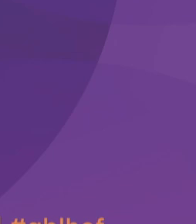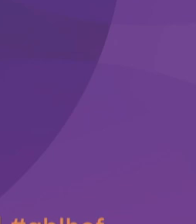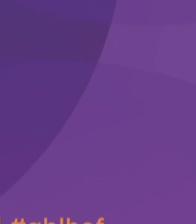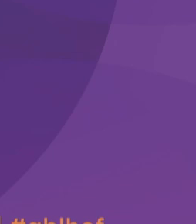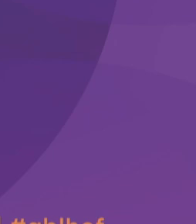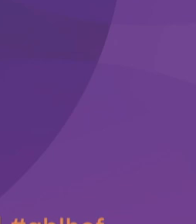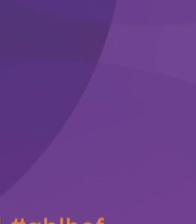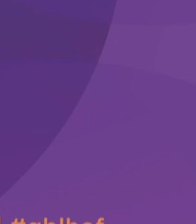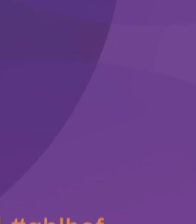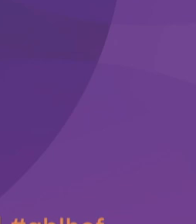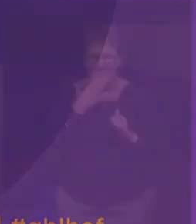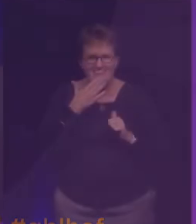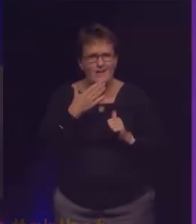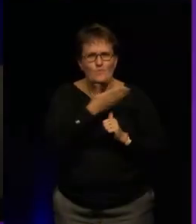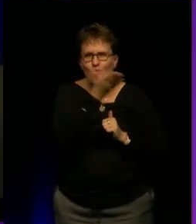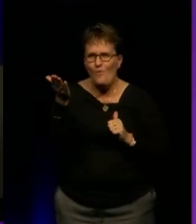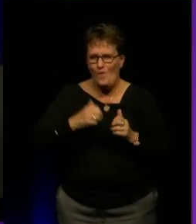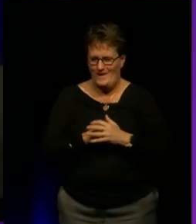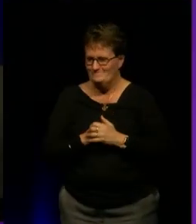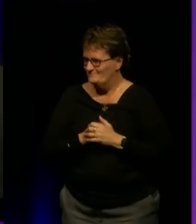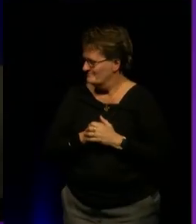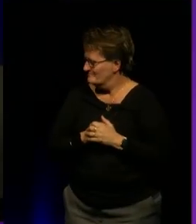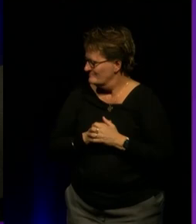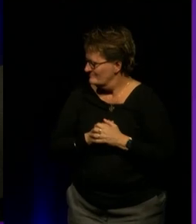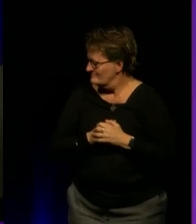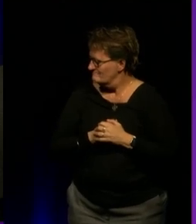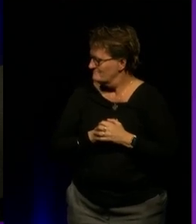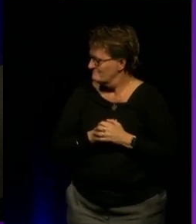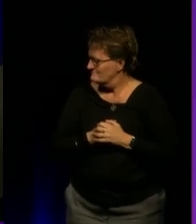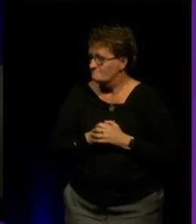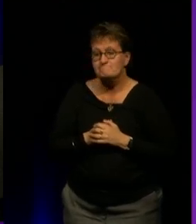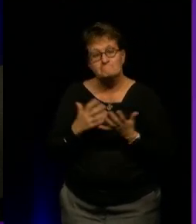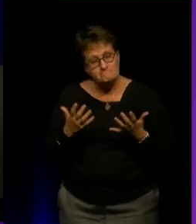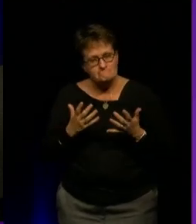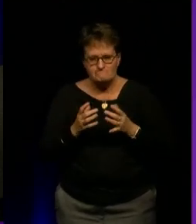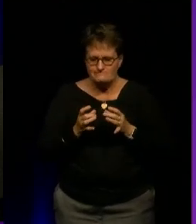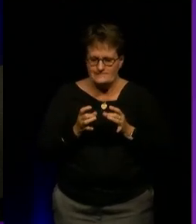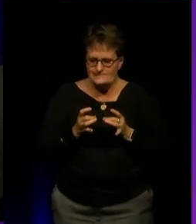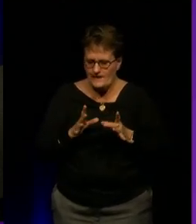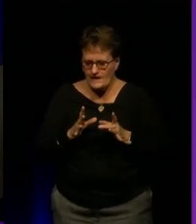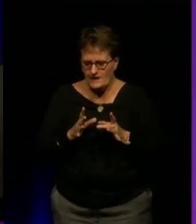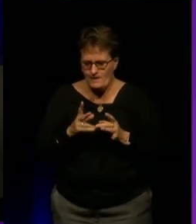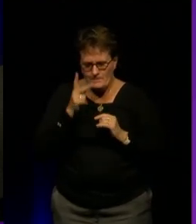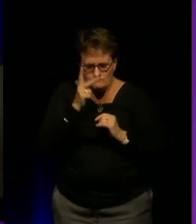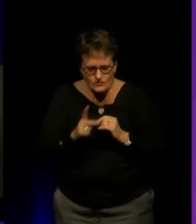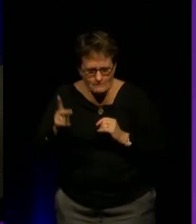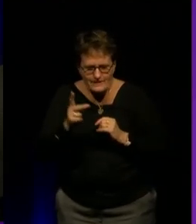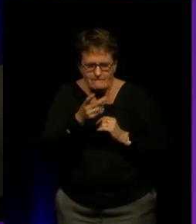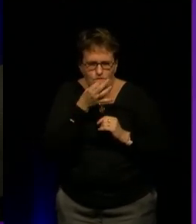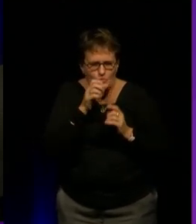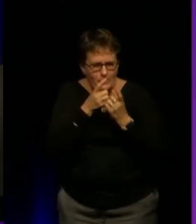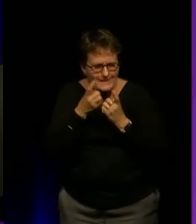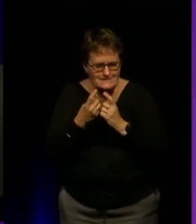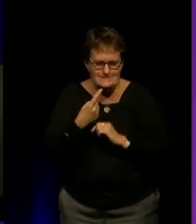Evening, Sean. Evening, Ray. Evening, all. Let's start off now, just to repeat maybe a couple of things that Vicky said.